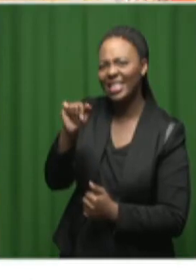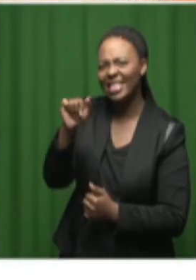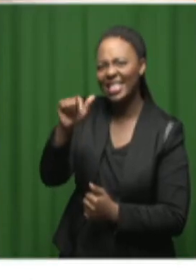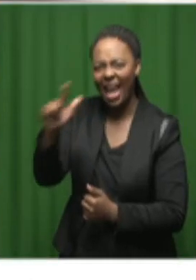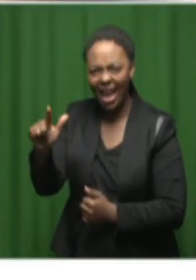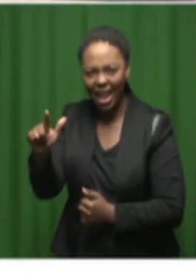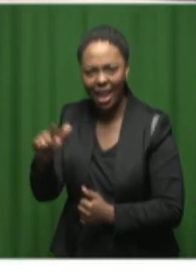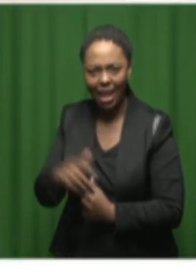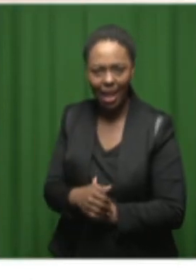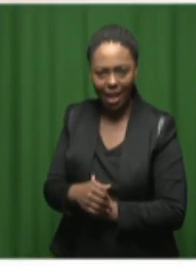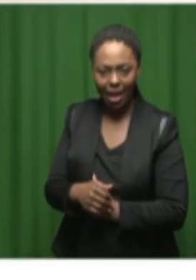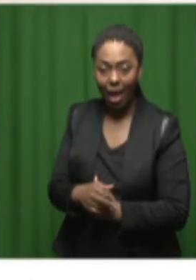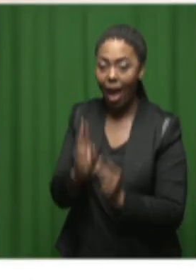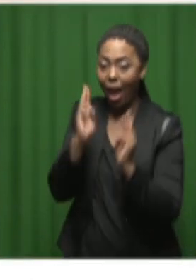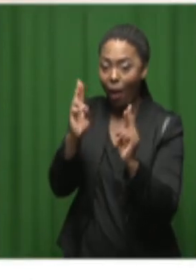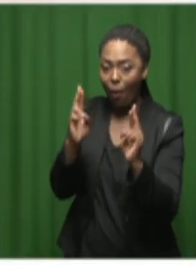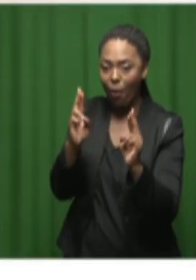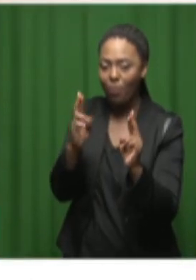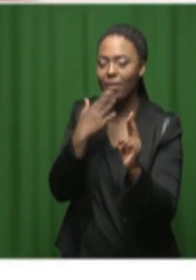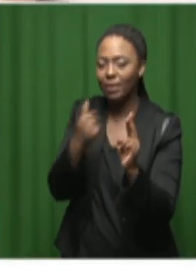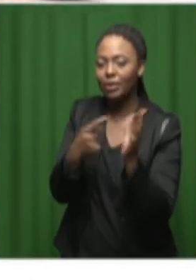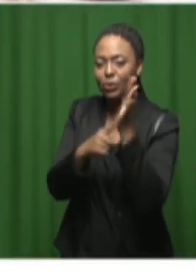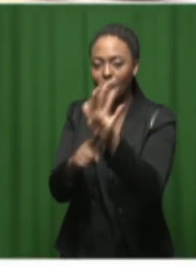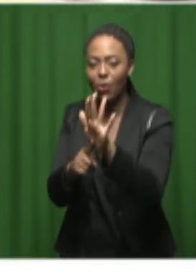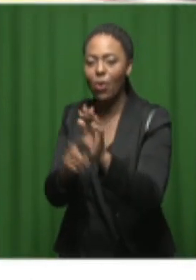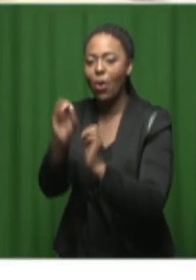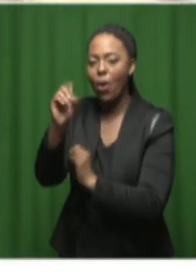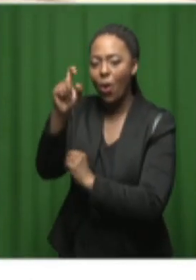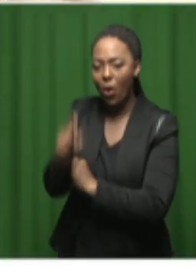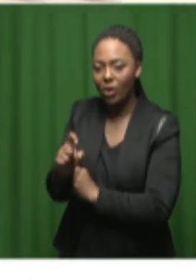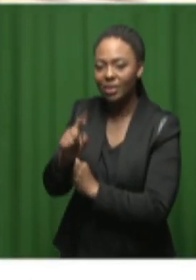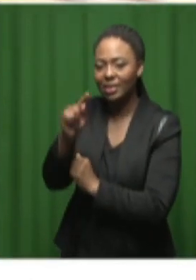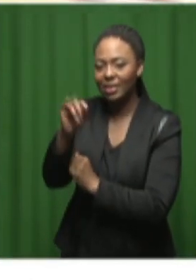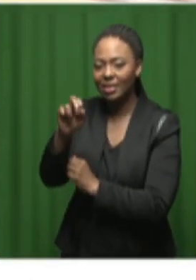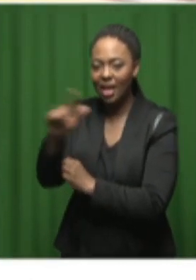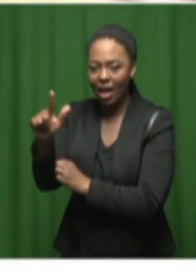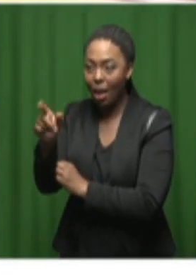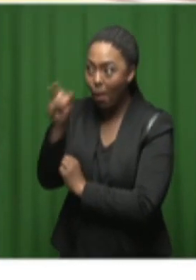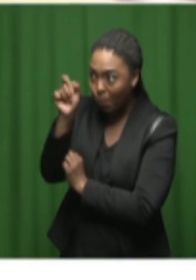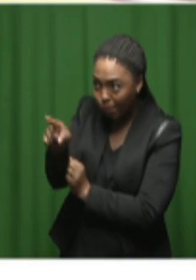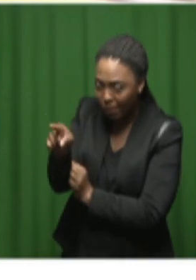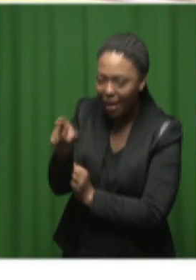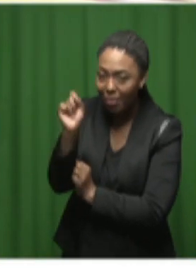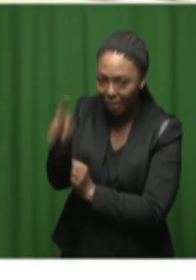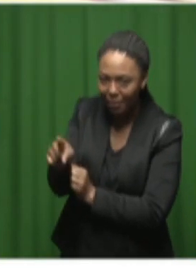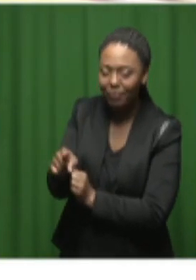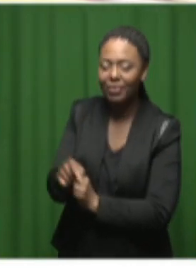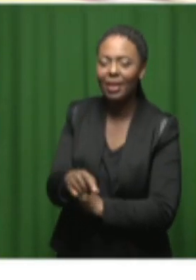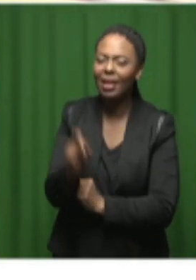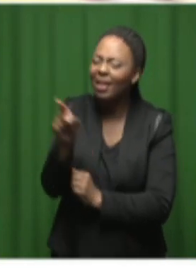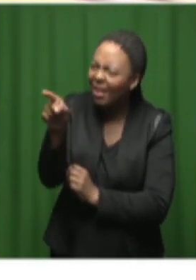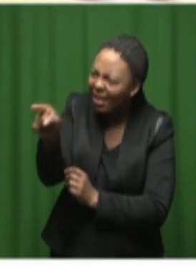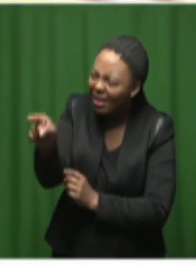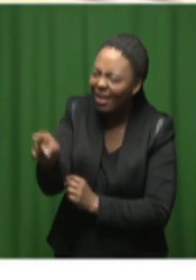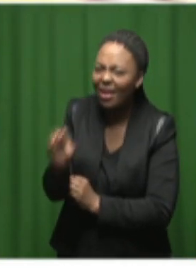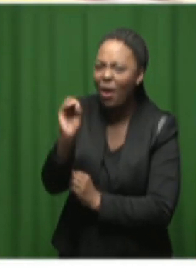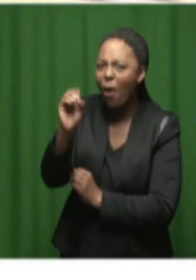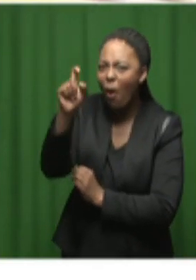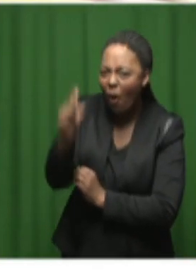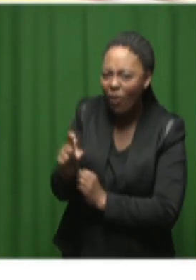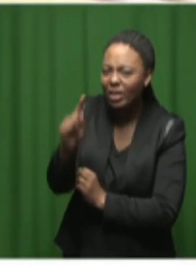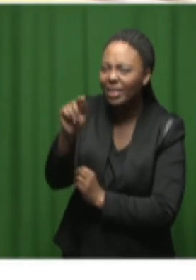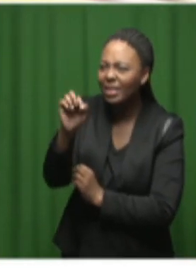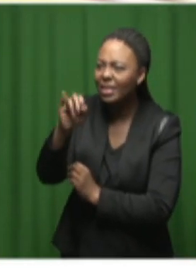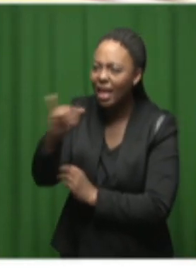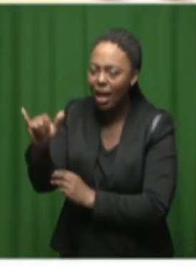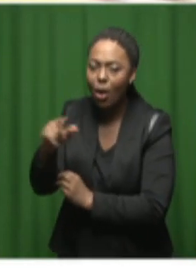and I hope my colleagues will put it up. Just speaking of oxtail, yeah, there it is, there it is. Speaking of oxtail, because Lebo and I have been